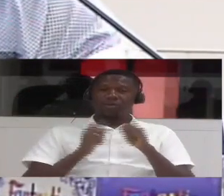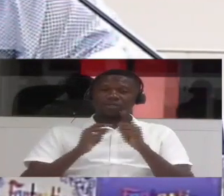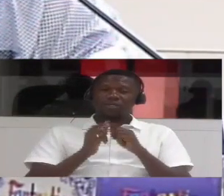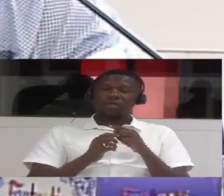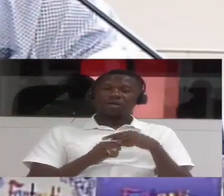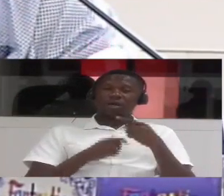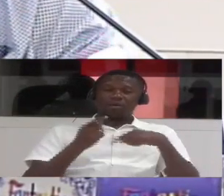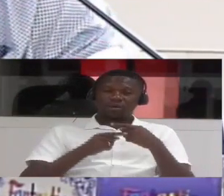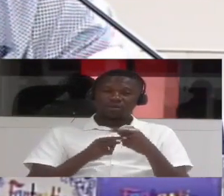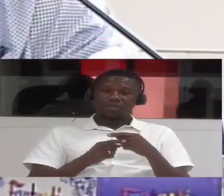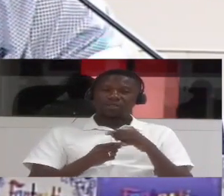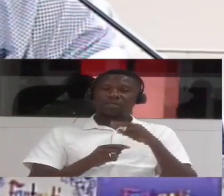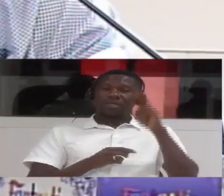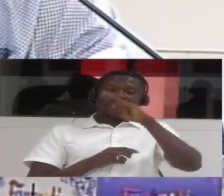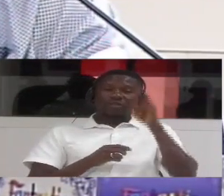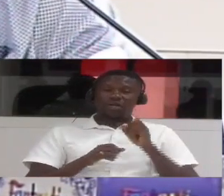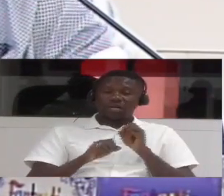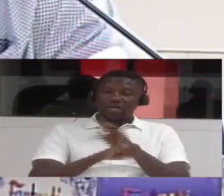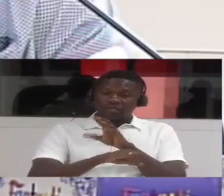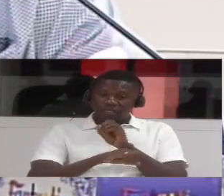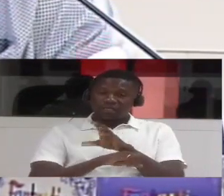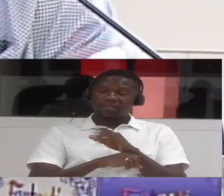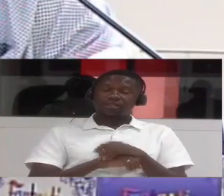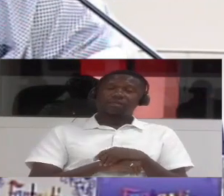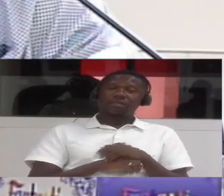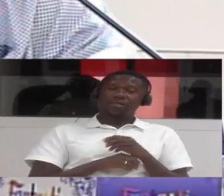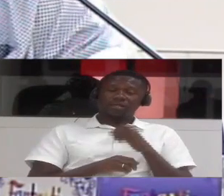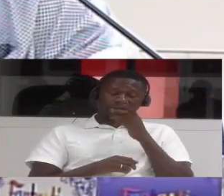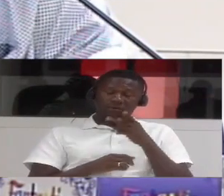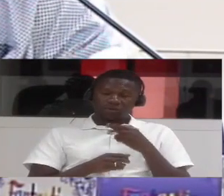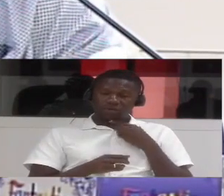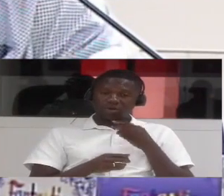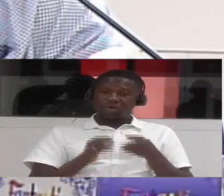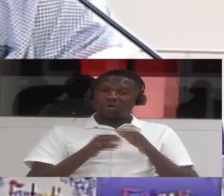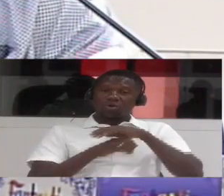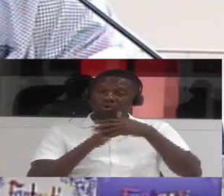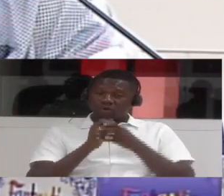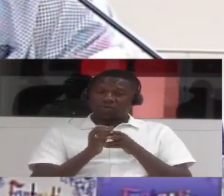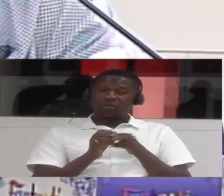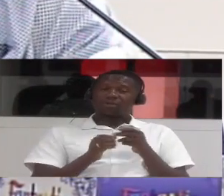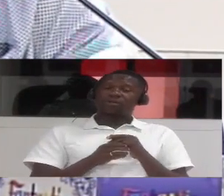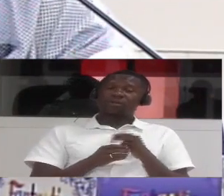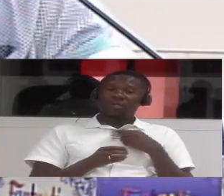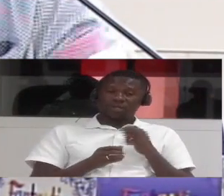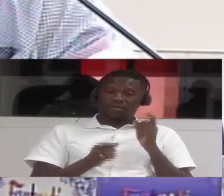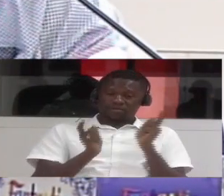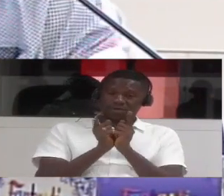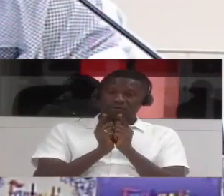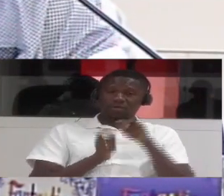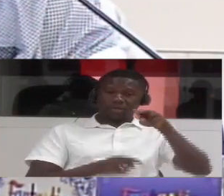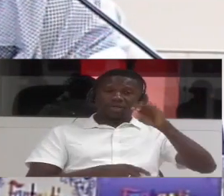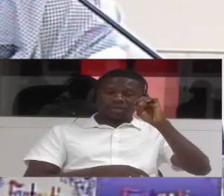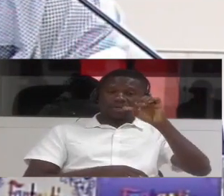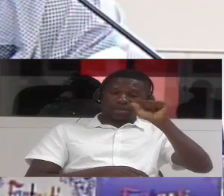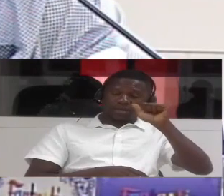of the Nation address, and they went there for coverage, and they found some NI officers at the gates